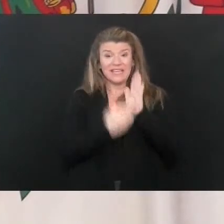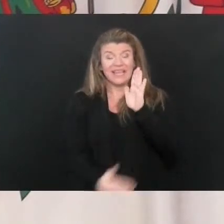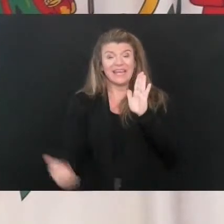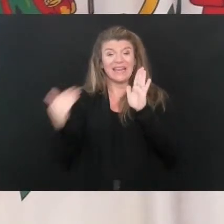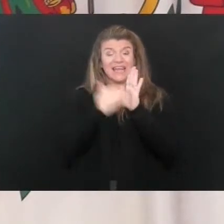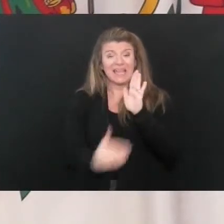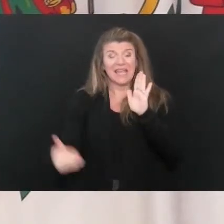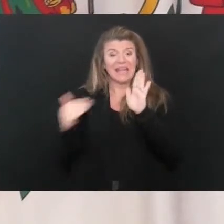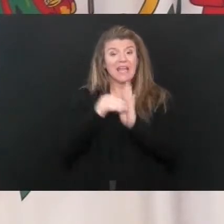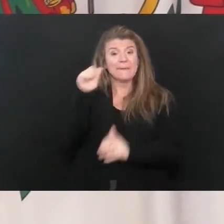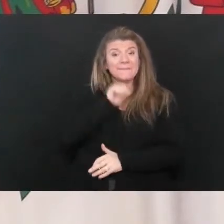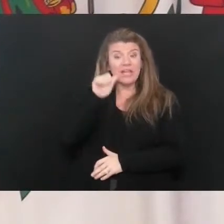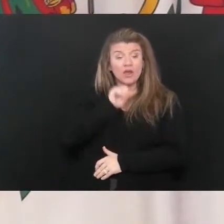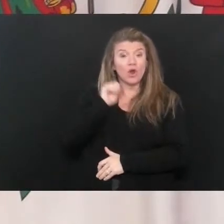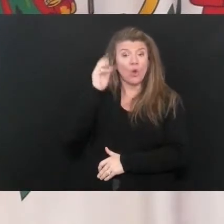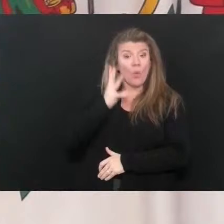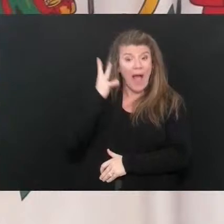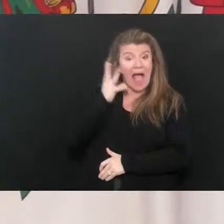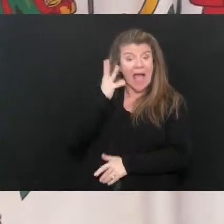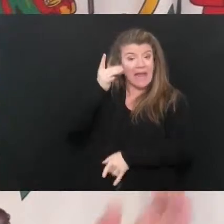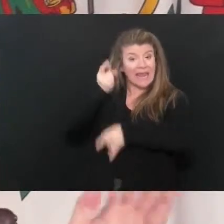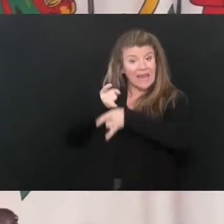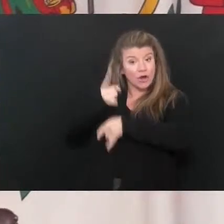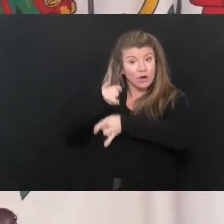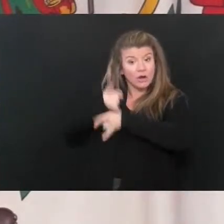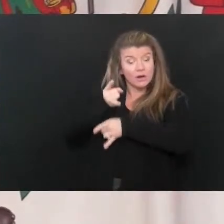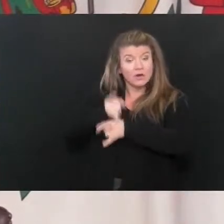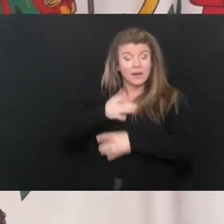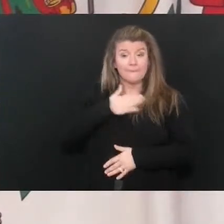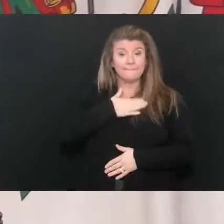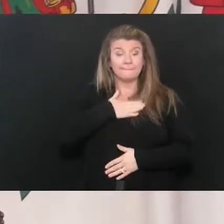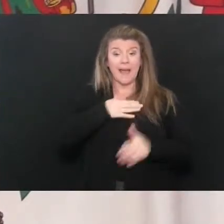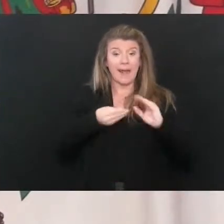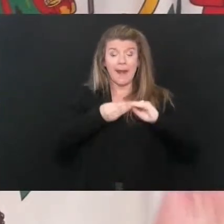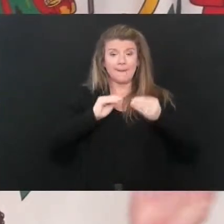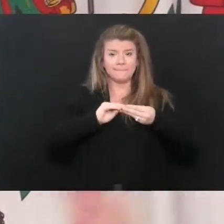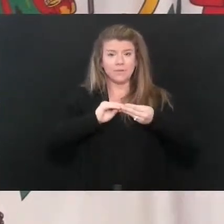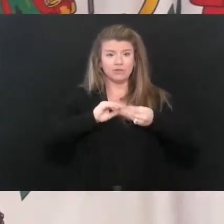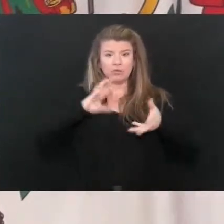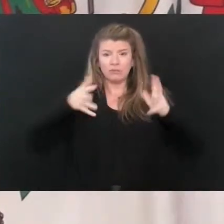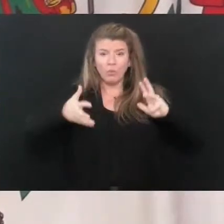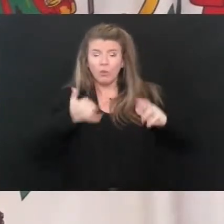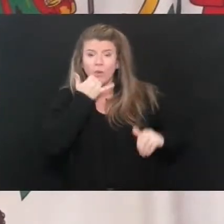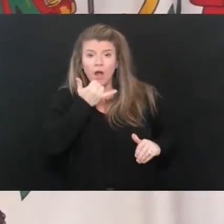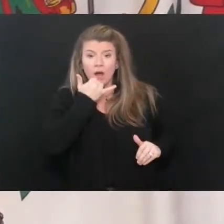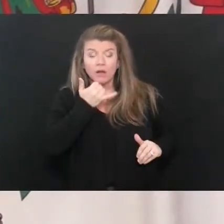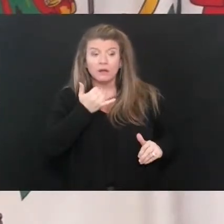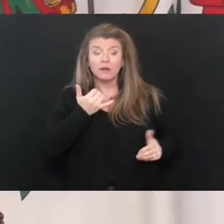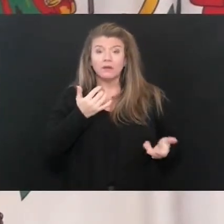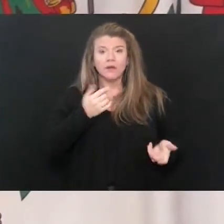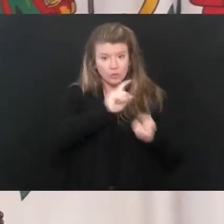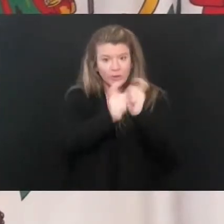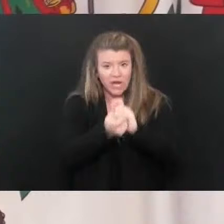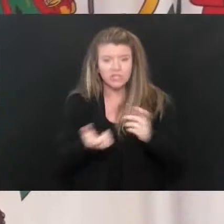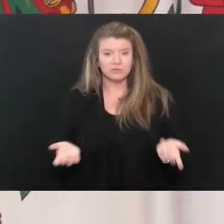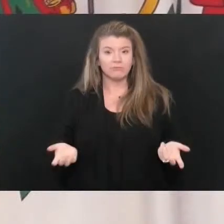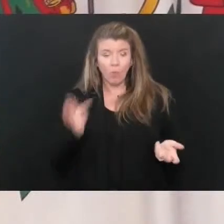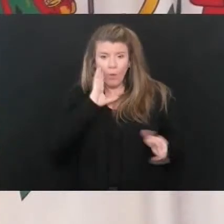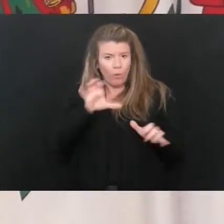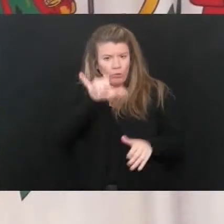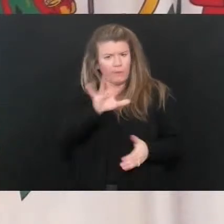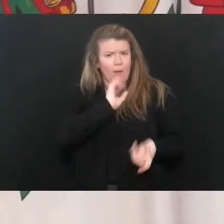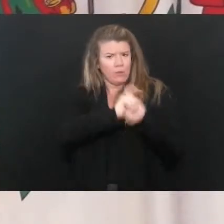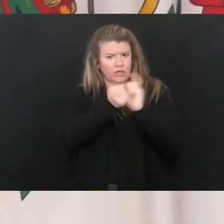of beer, wine, and liquor, my numbers were out of kilter. We change them. That's what we'll do, just change